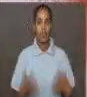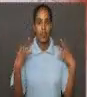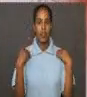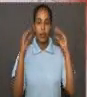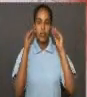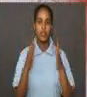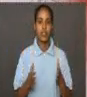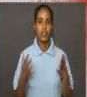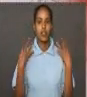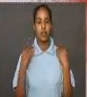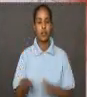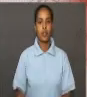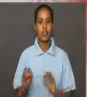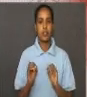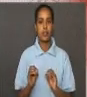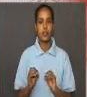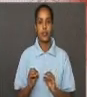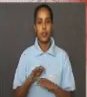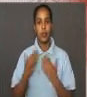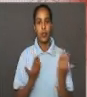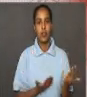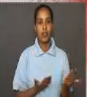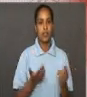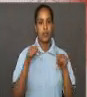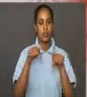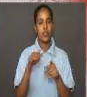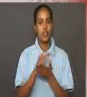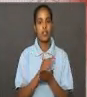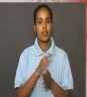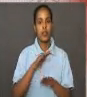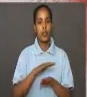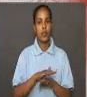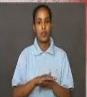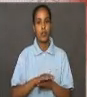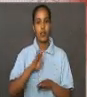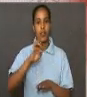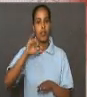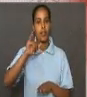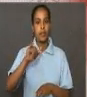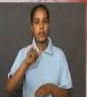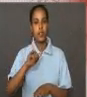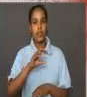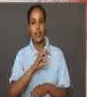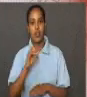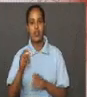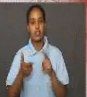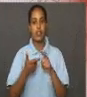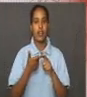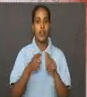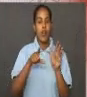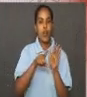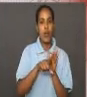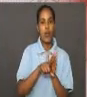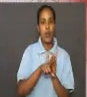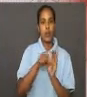Hello, teacher. Hello, students. Welcome to today's lesson on entropy and the second